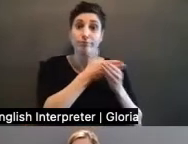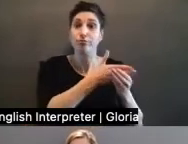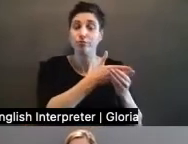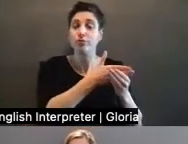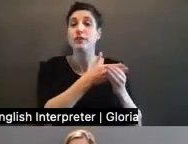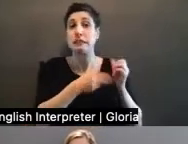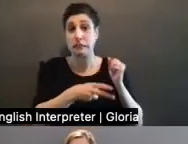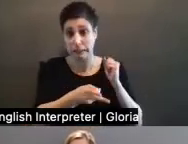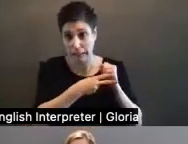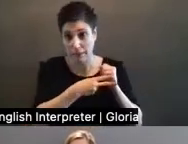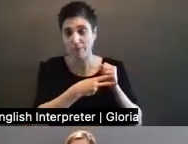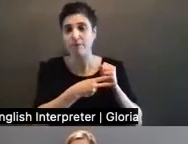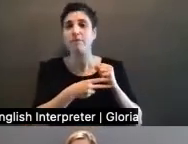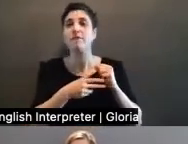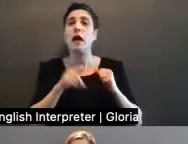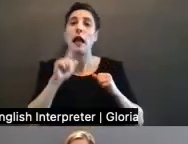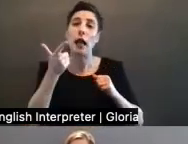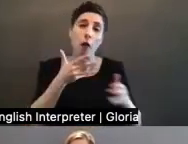far?